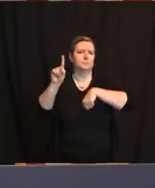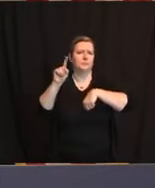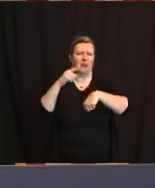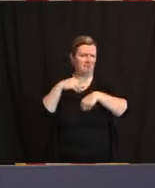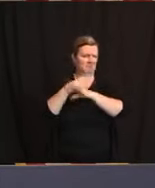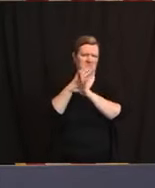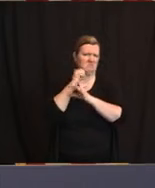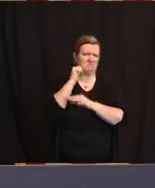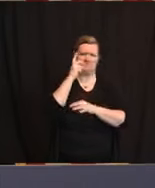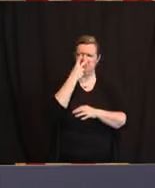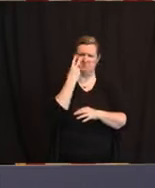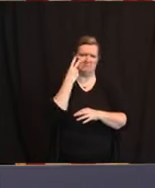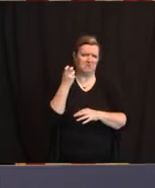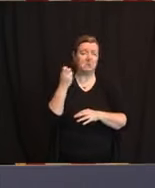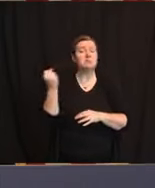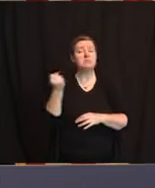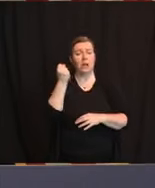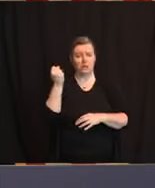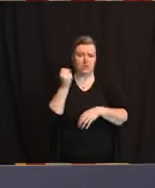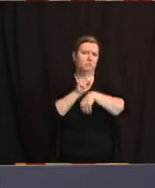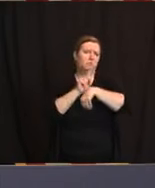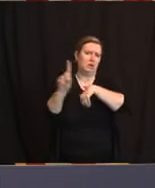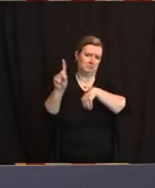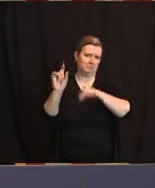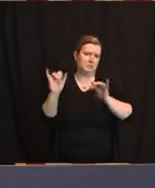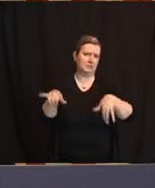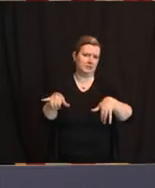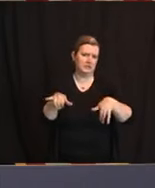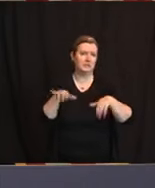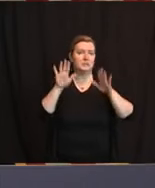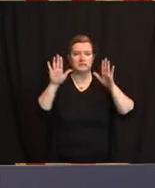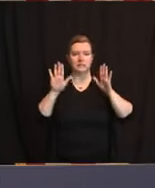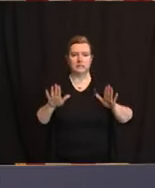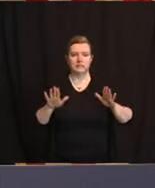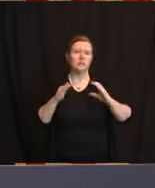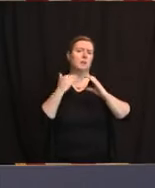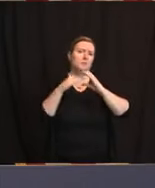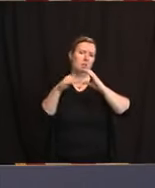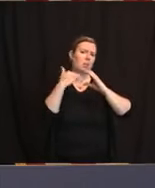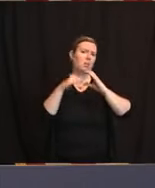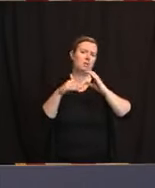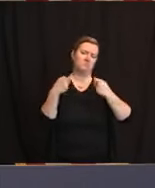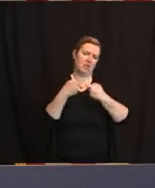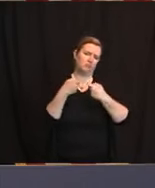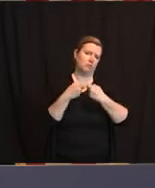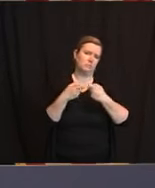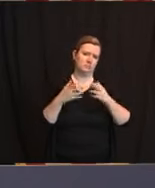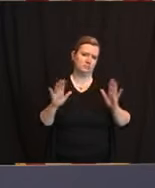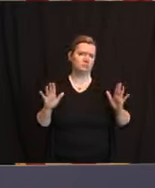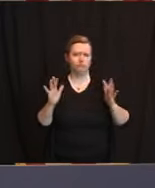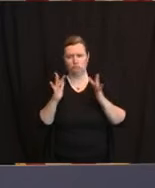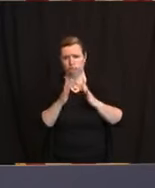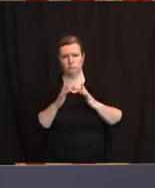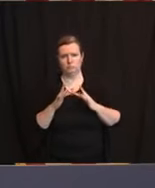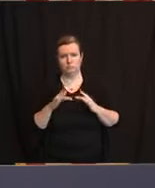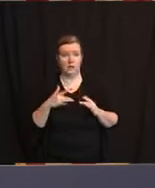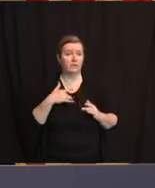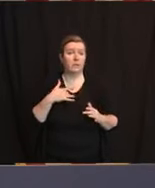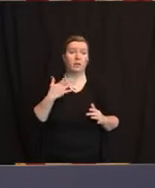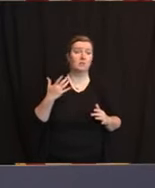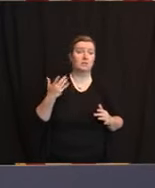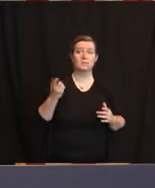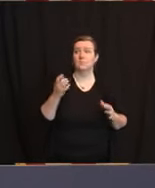be here Saturday at 1. And Sunday will be electronic unless we think there's a reason to be with you either on the